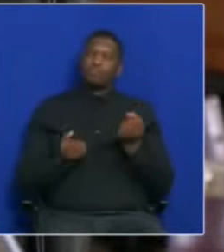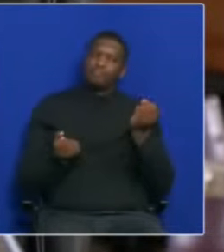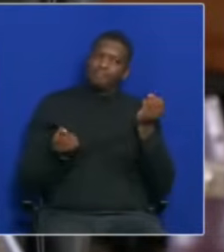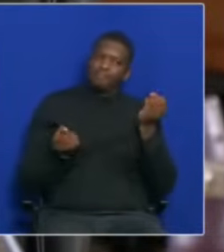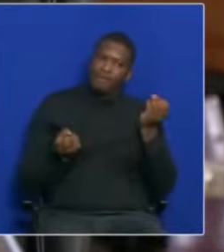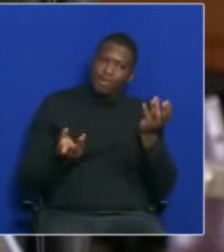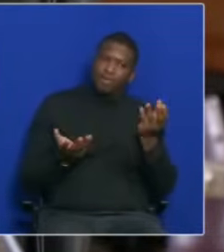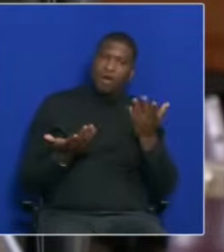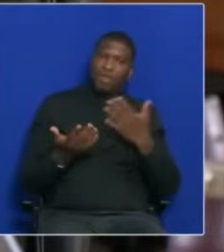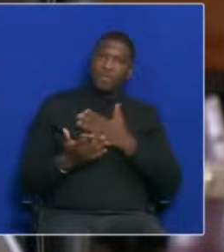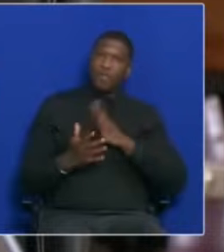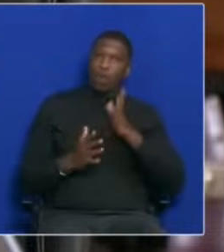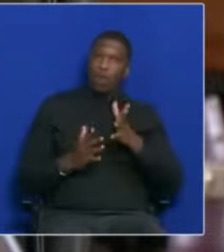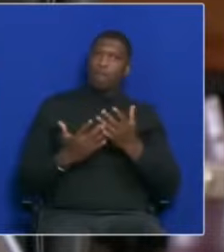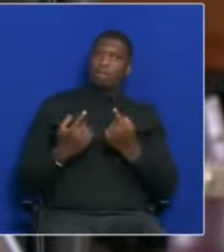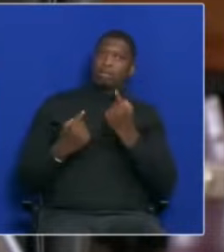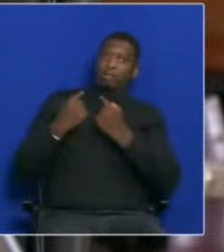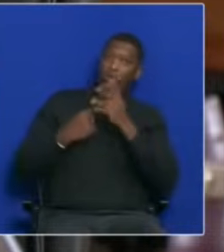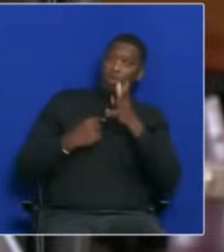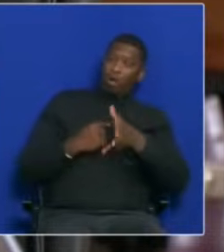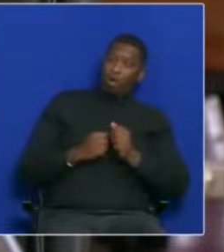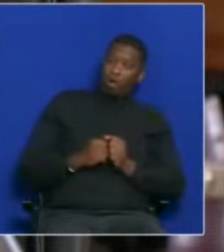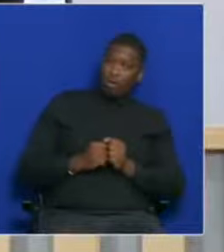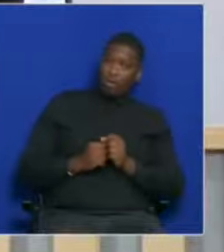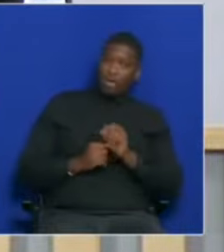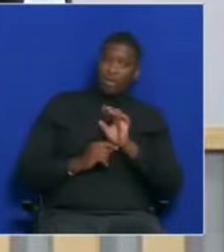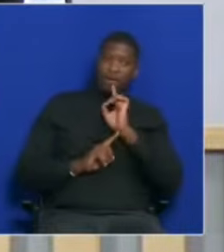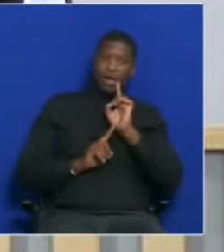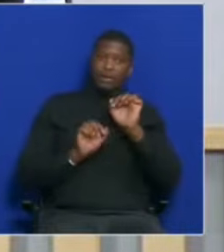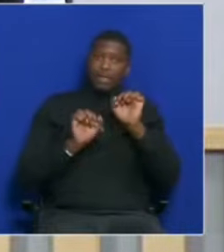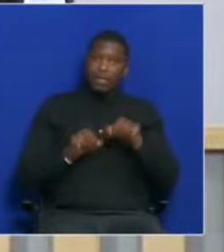victimized? And if the answer is yes, by who?